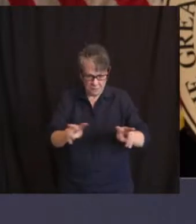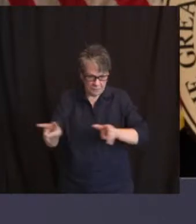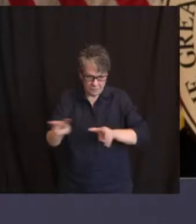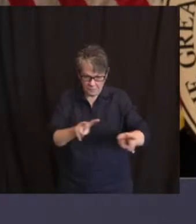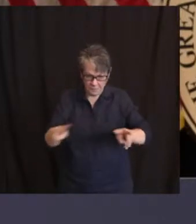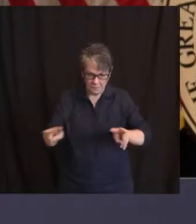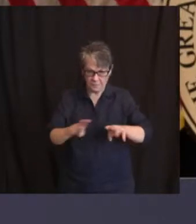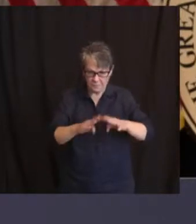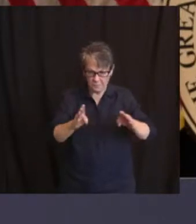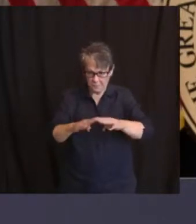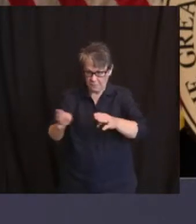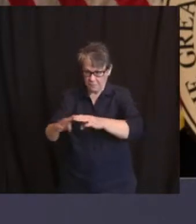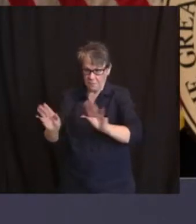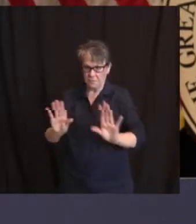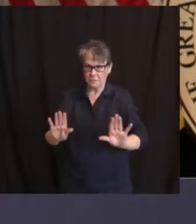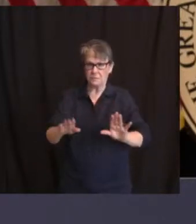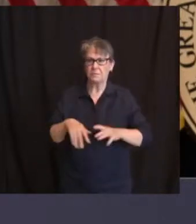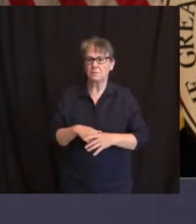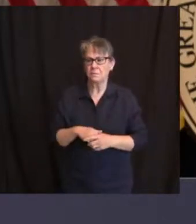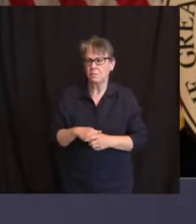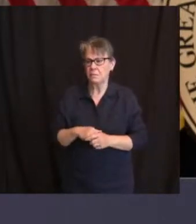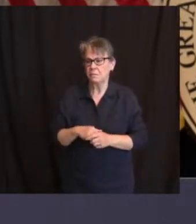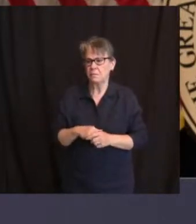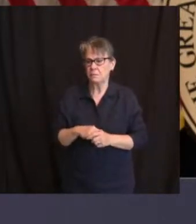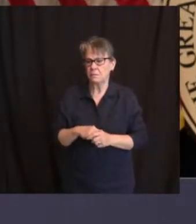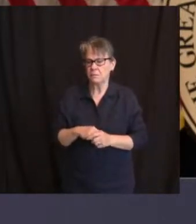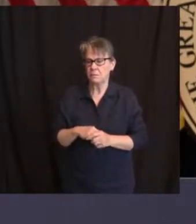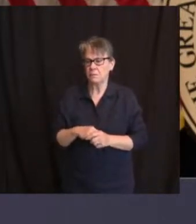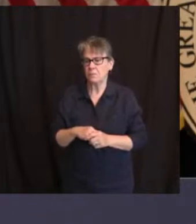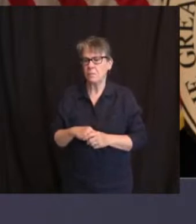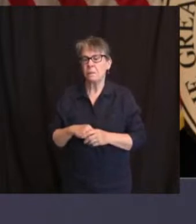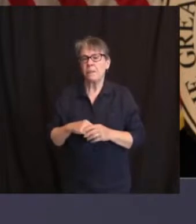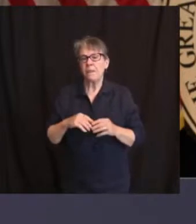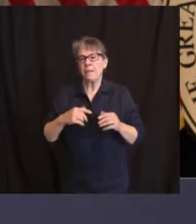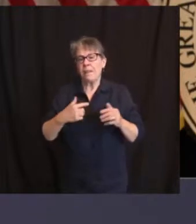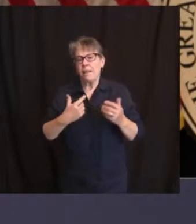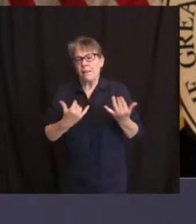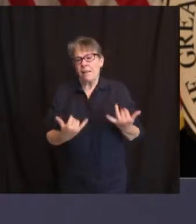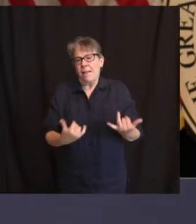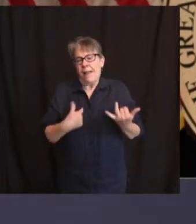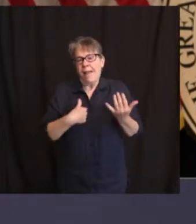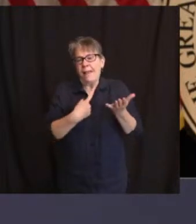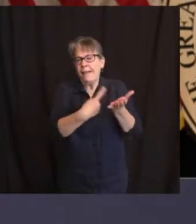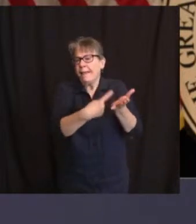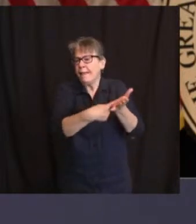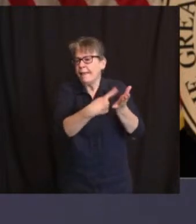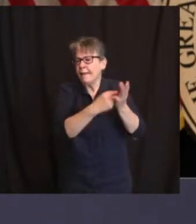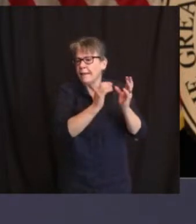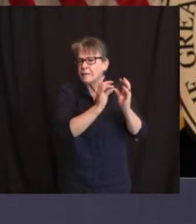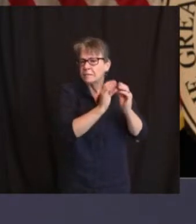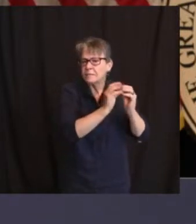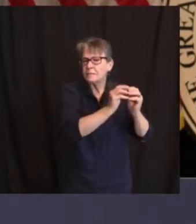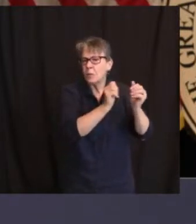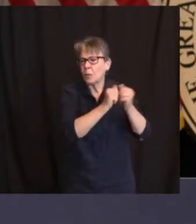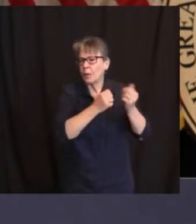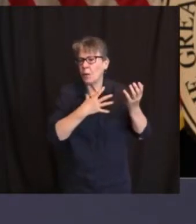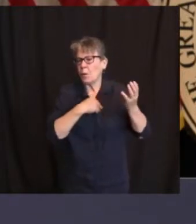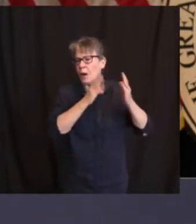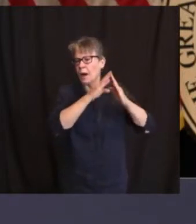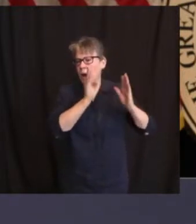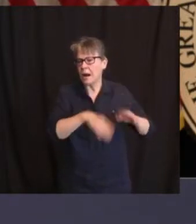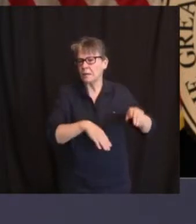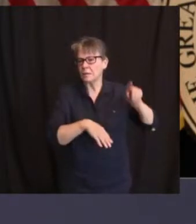one of them. A good conversation. It mostly centered around the Fed's lending facility. That's something that we are